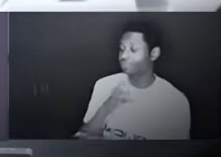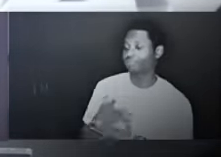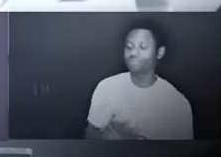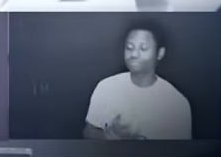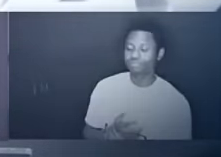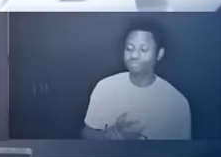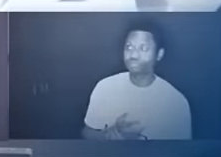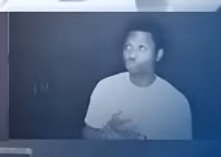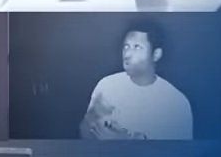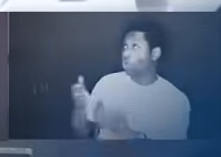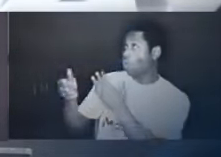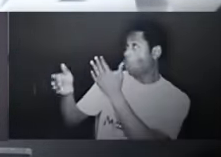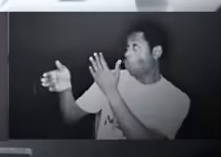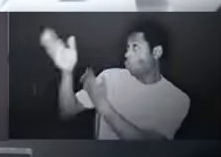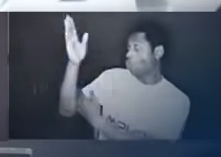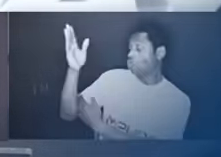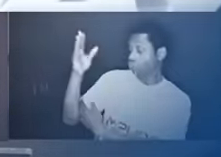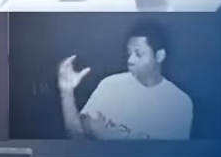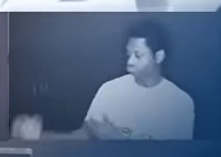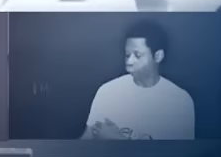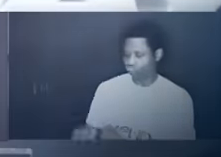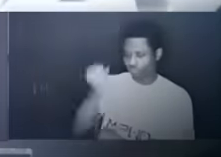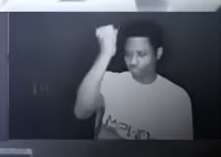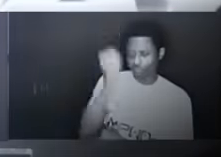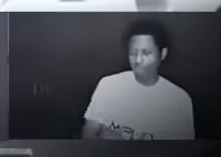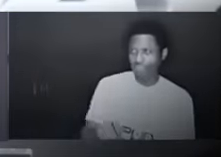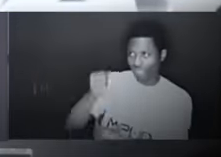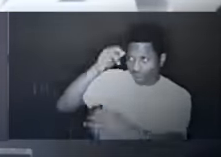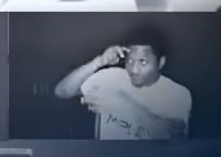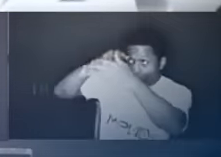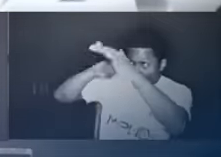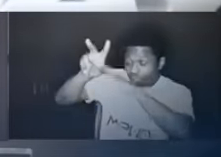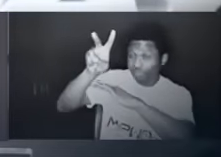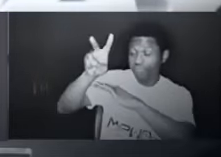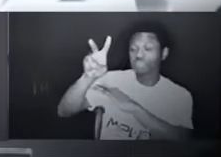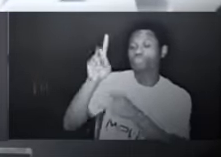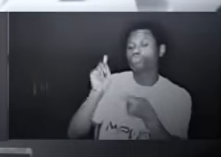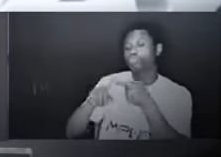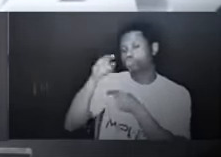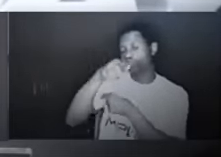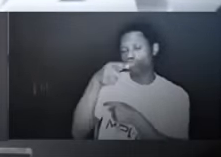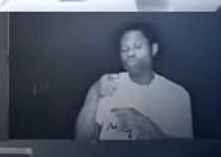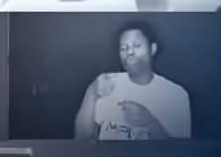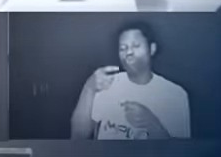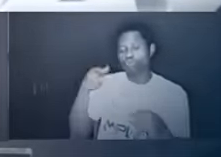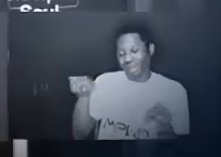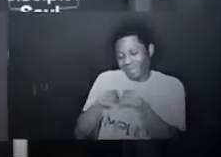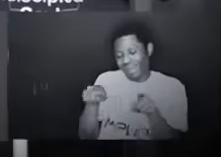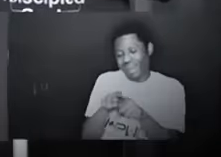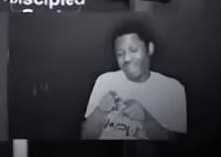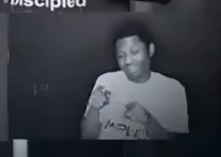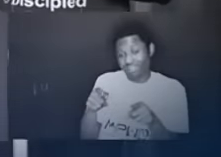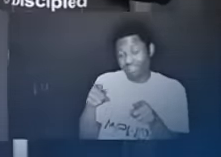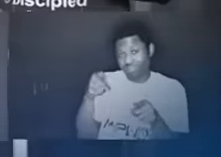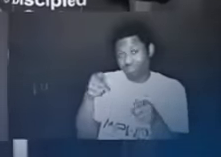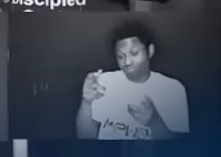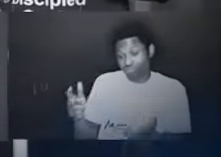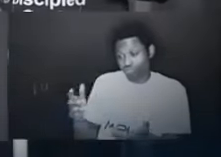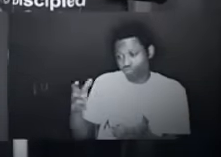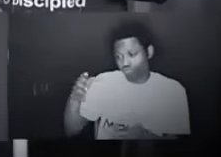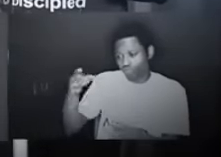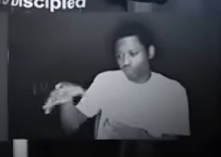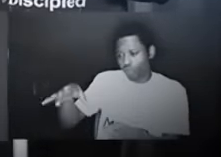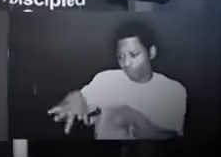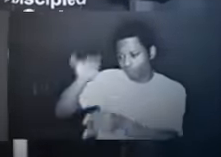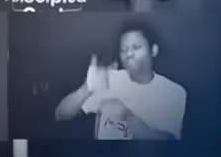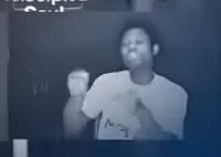raise up unto you of your brethren, like unto me. Na oyini Mose a ɔka kyerɛ Israel ma no sɛ odifo a